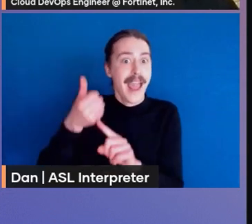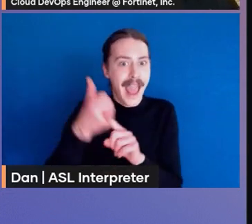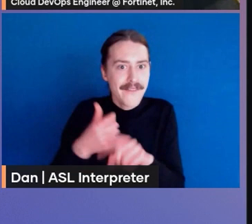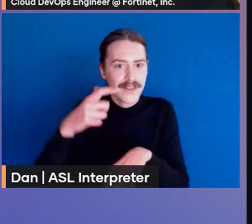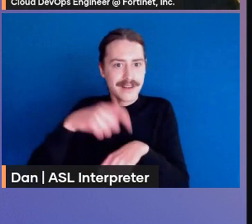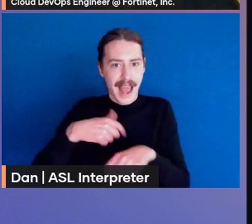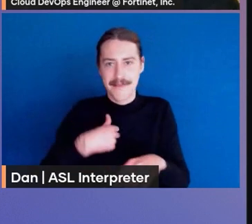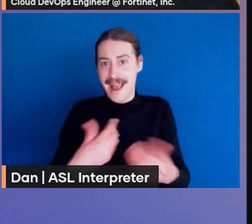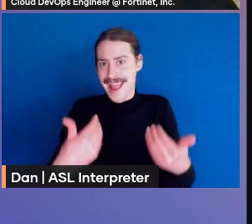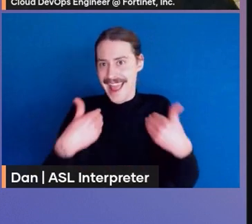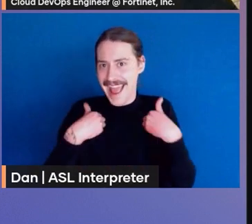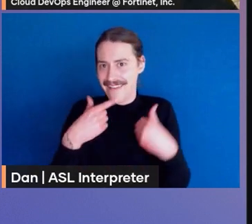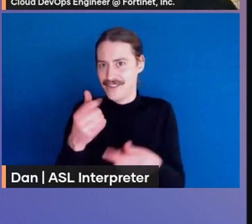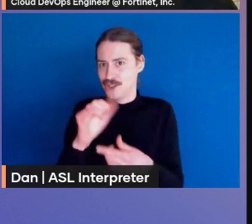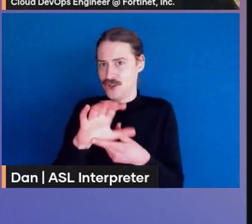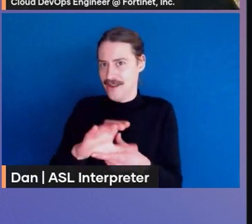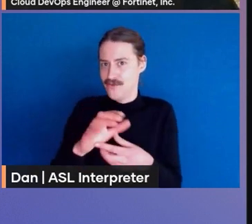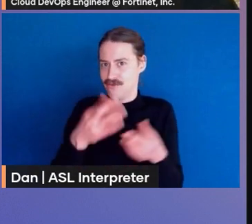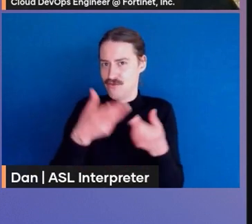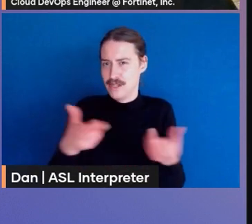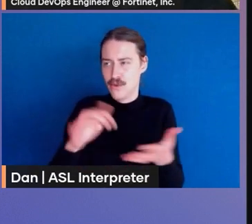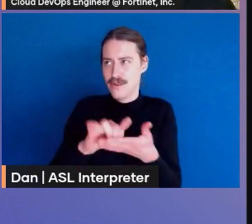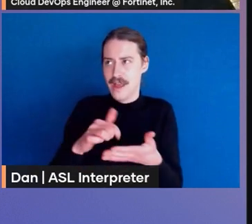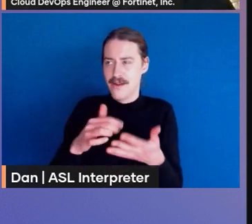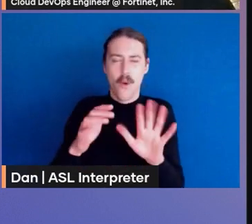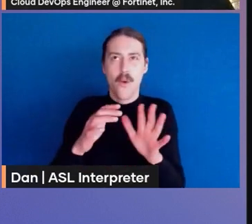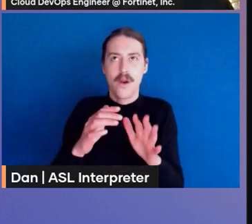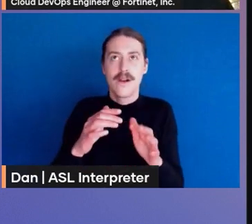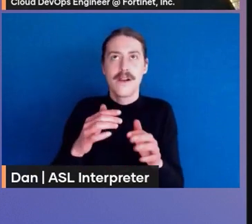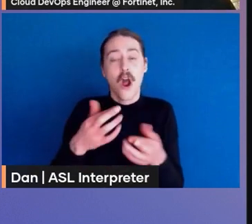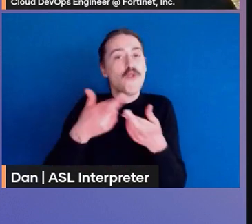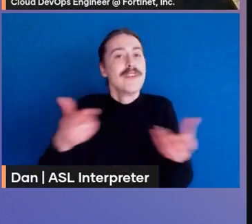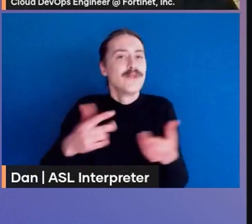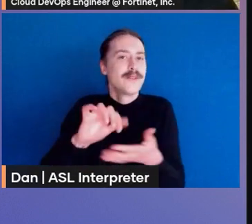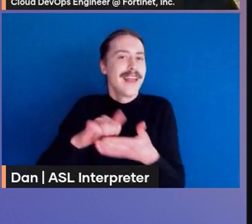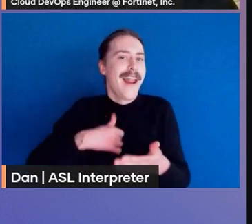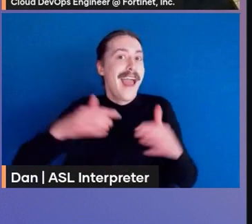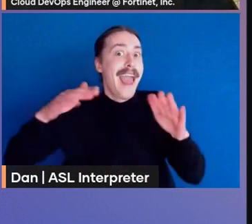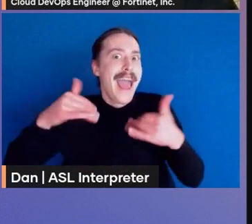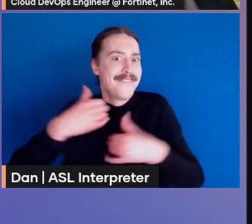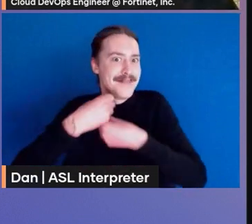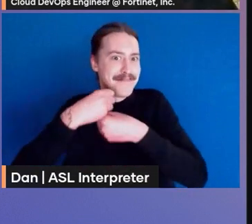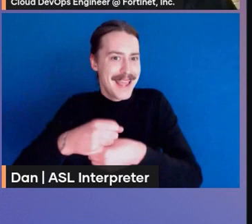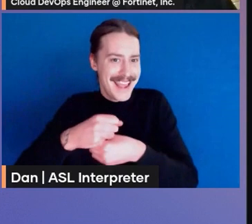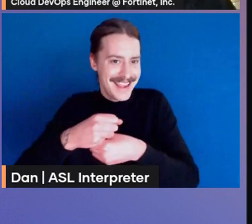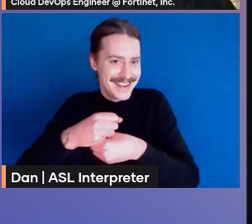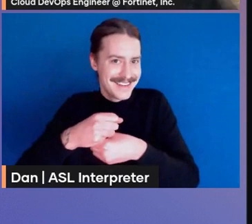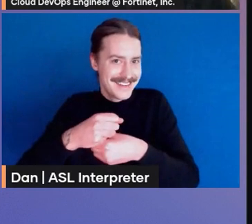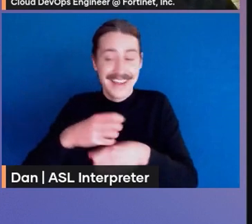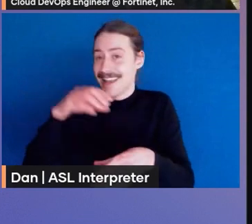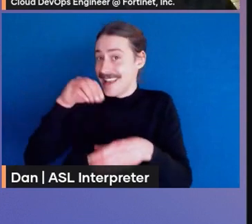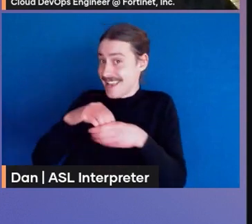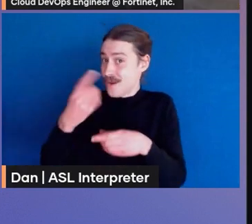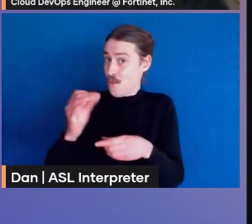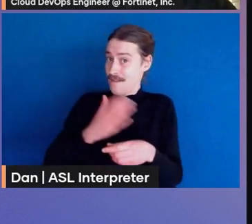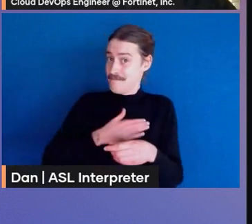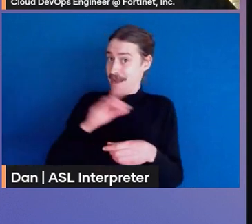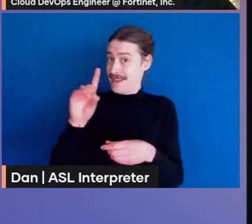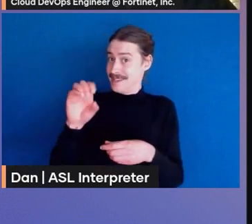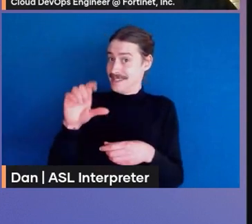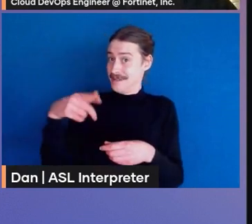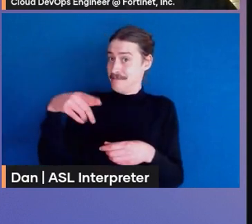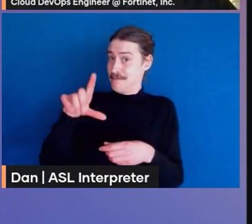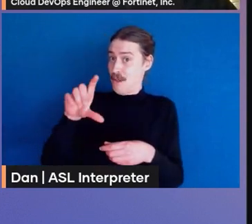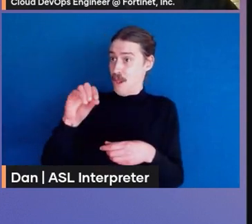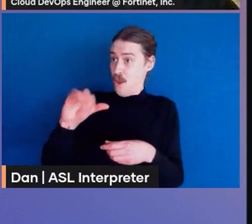that, well, I need to add to, or I encounter a resource I haven't created yet. In one of my deployments, I add it to this, I update my